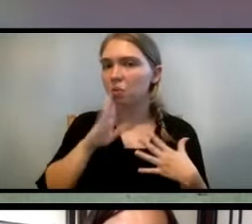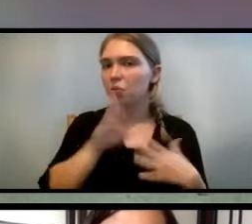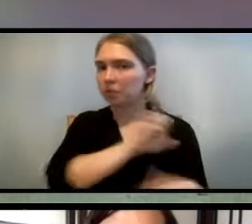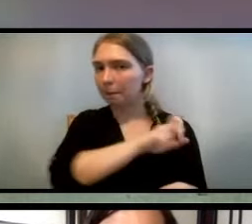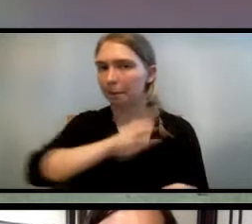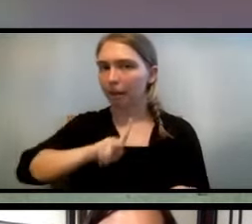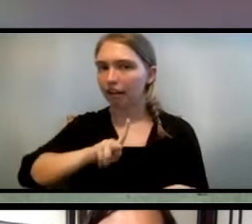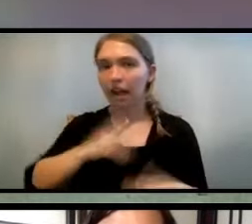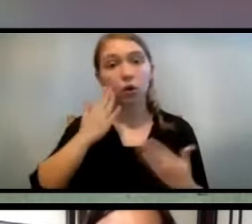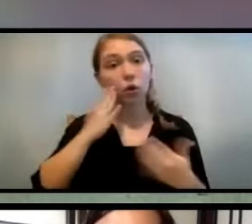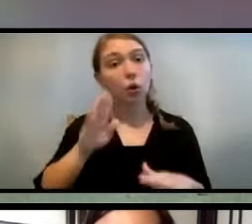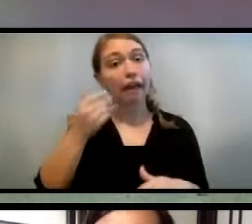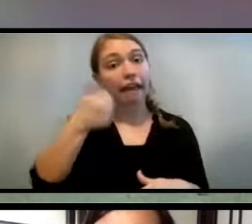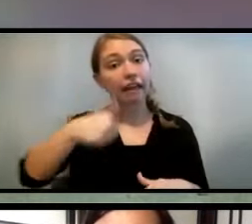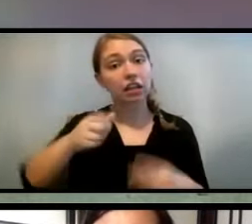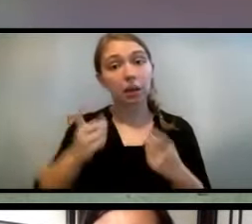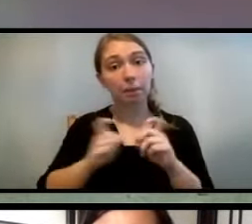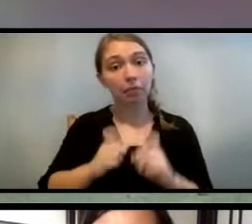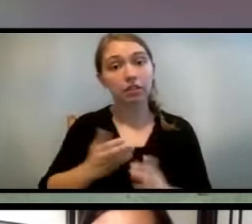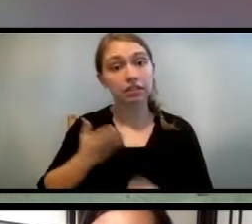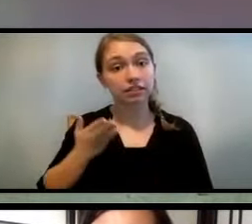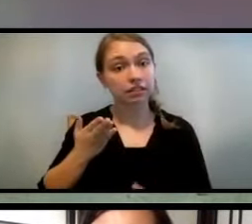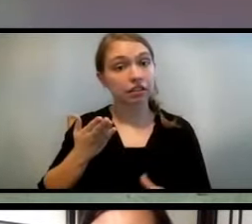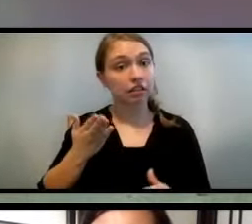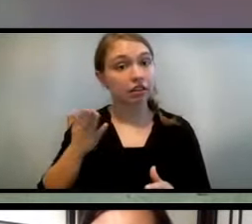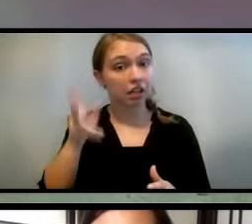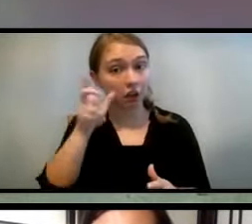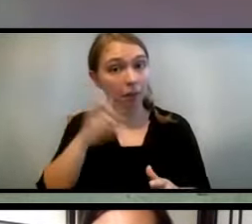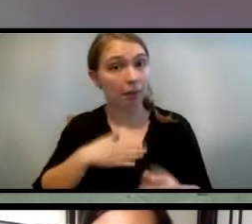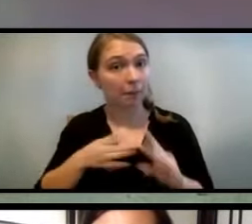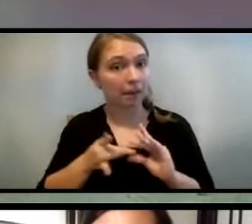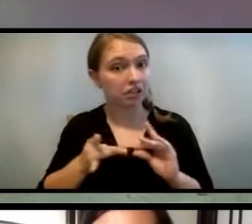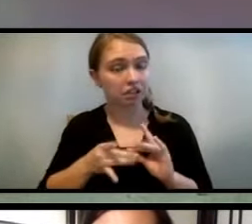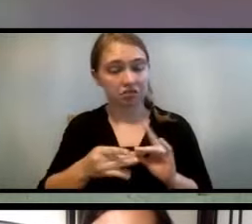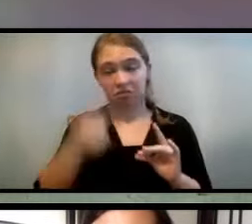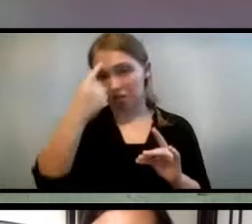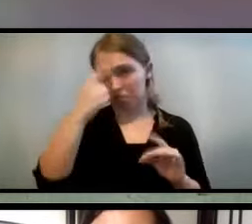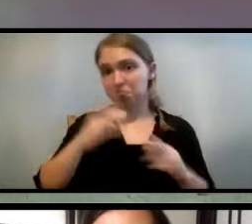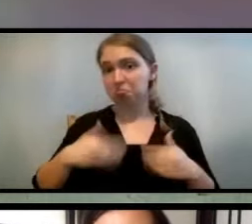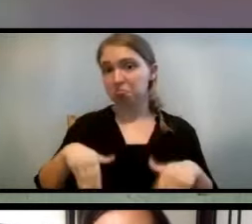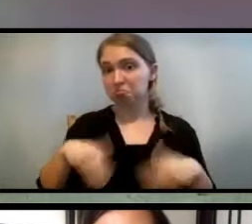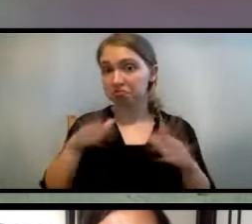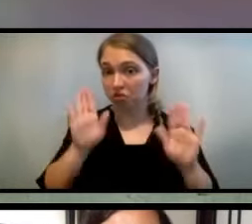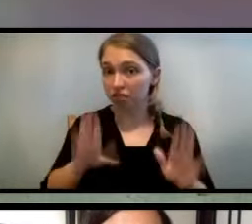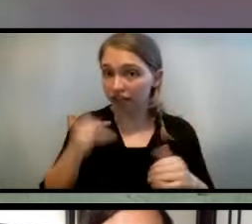any publishers out there who hear this and think this is a great idea.